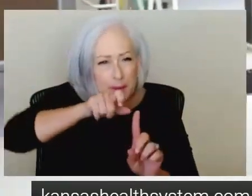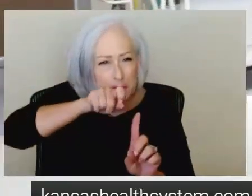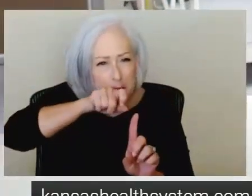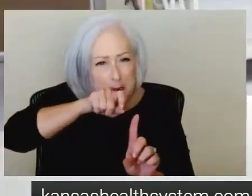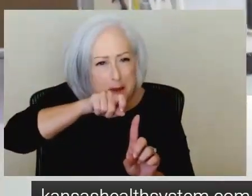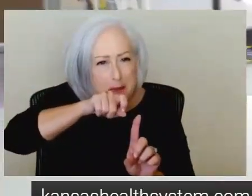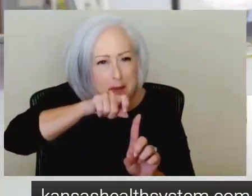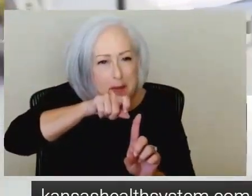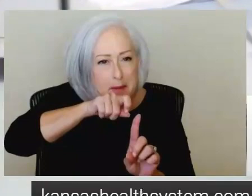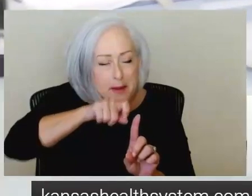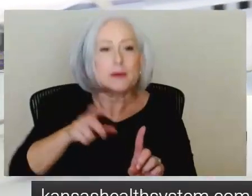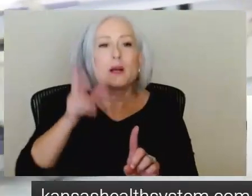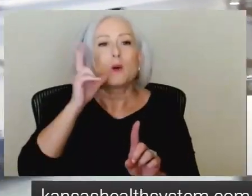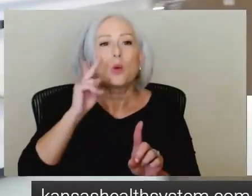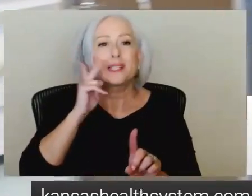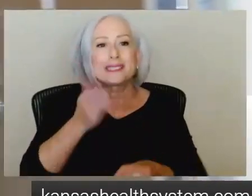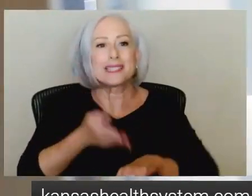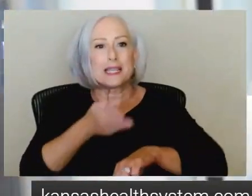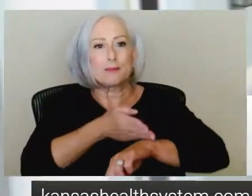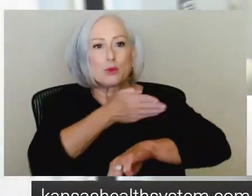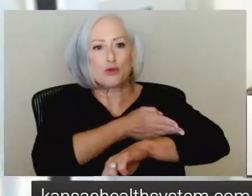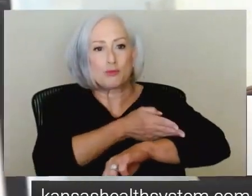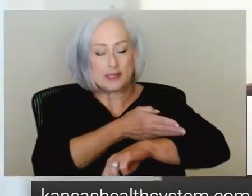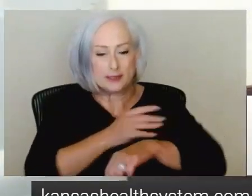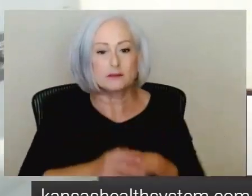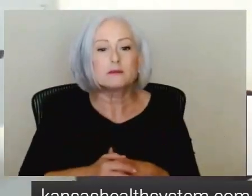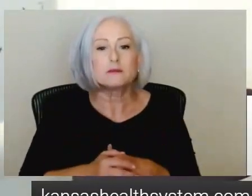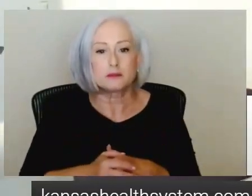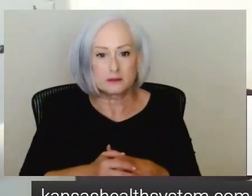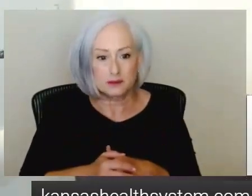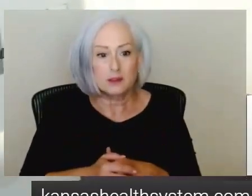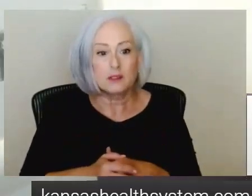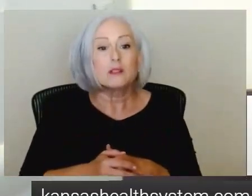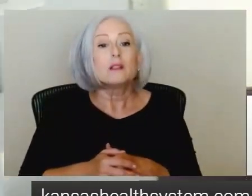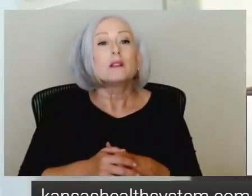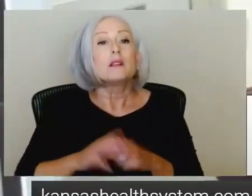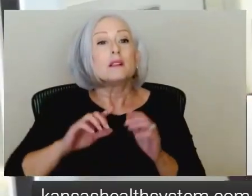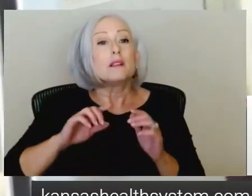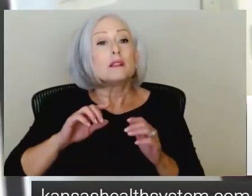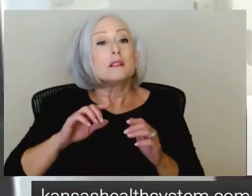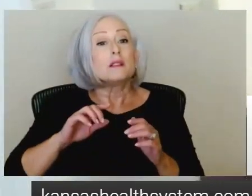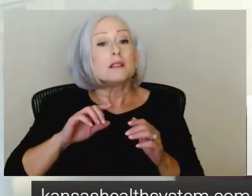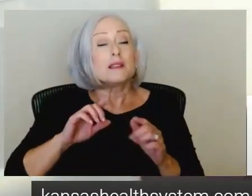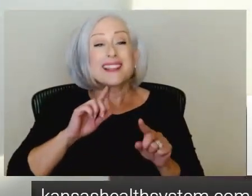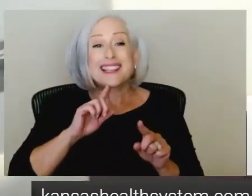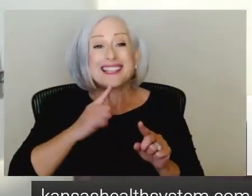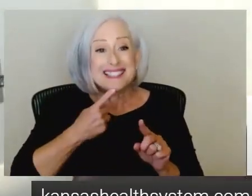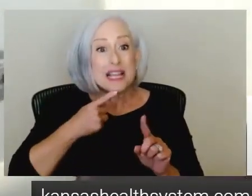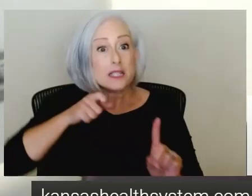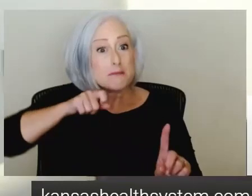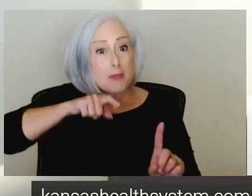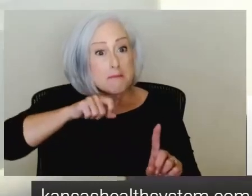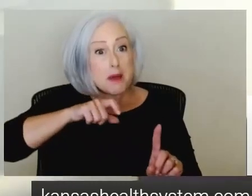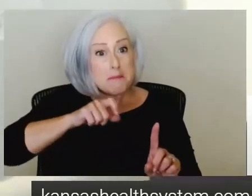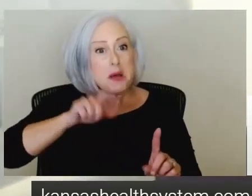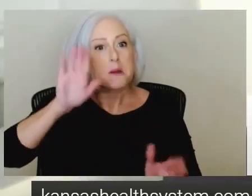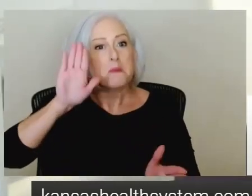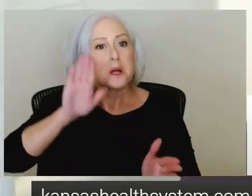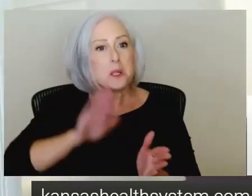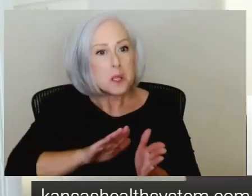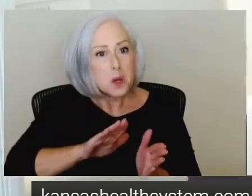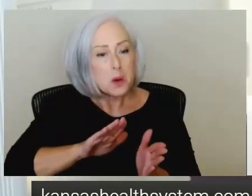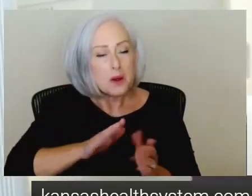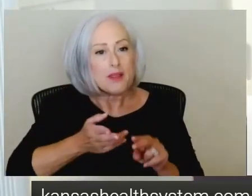see degree of improvement. And initially the intensity of those beams will be low, and over the time they will increase the